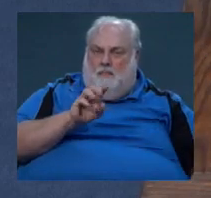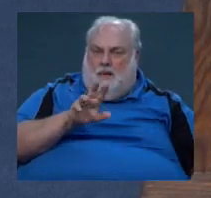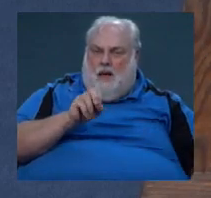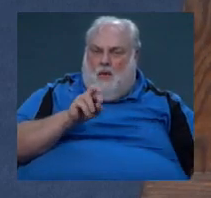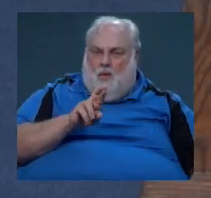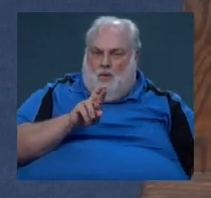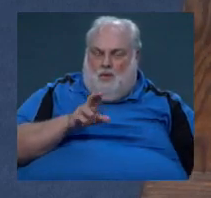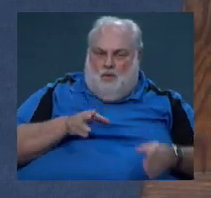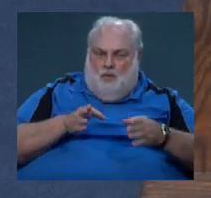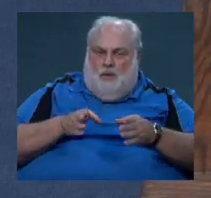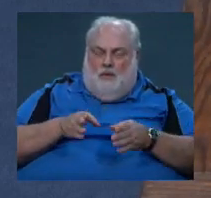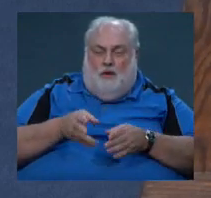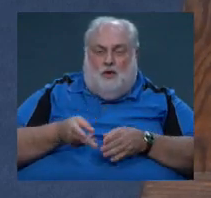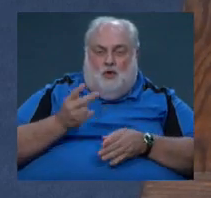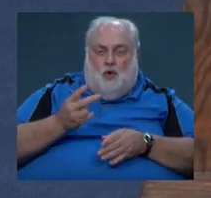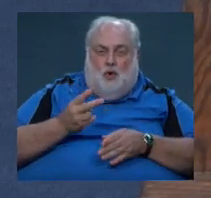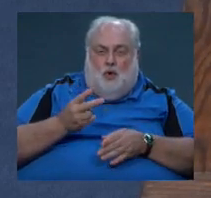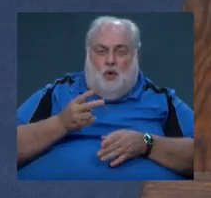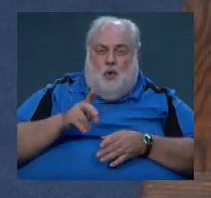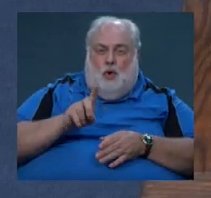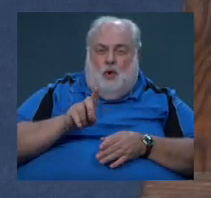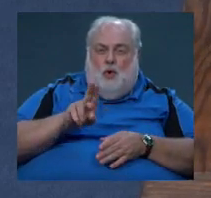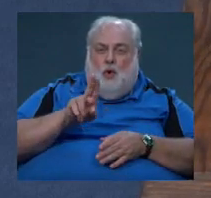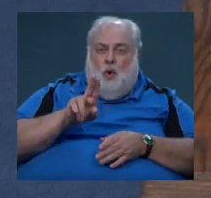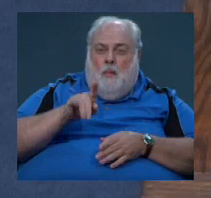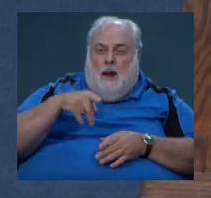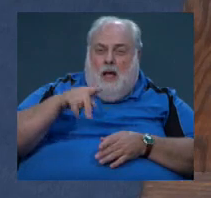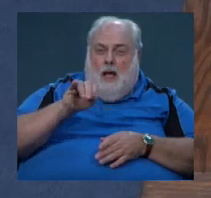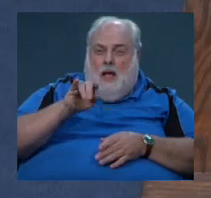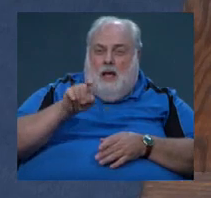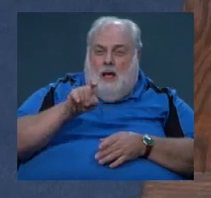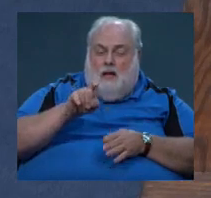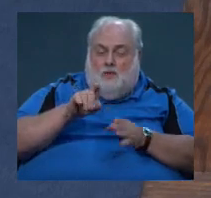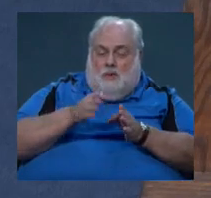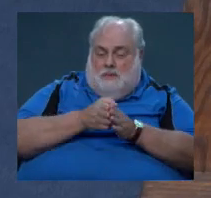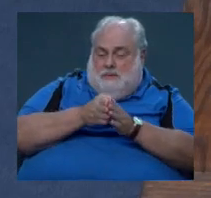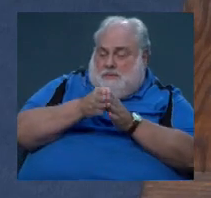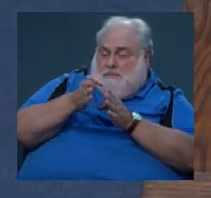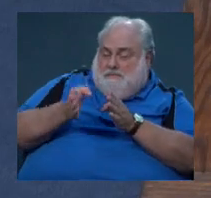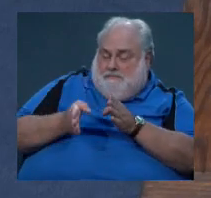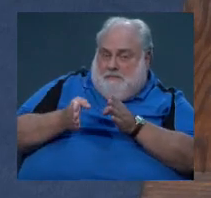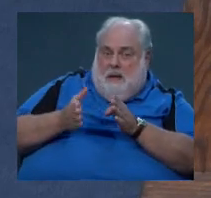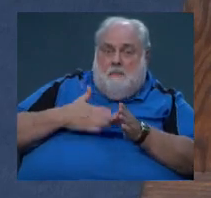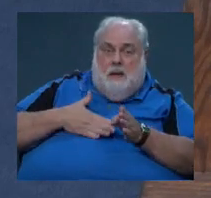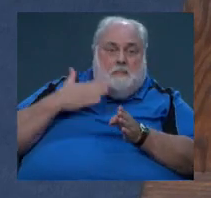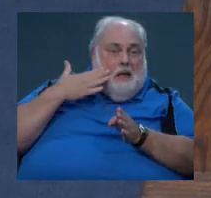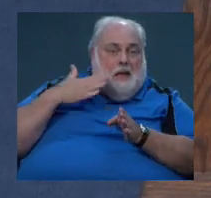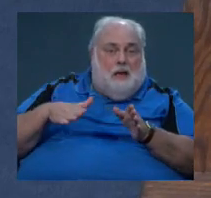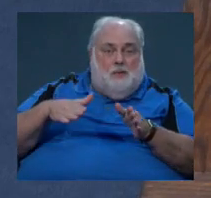duplexes are right next to my bedroom window. And for